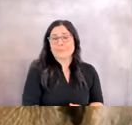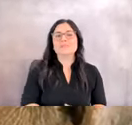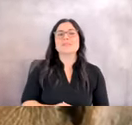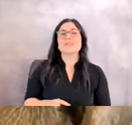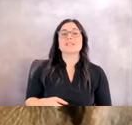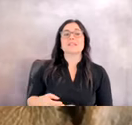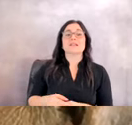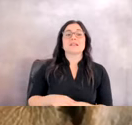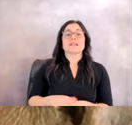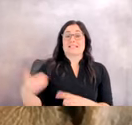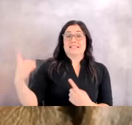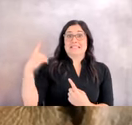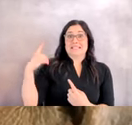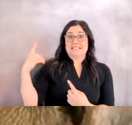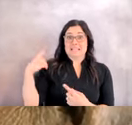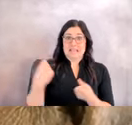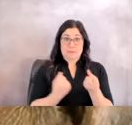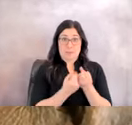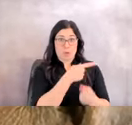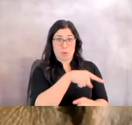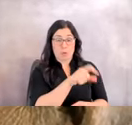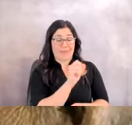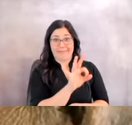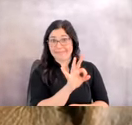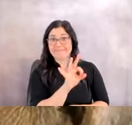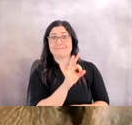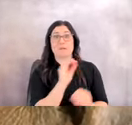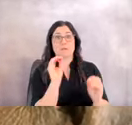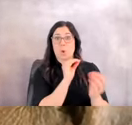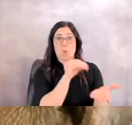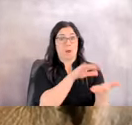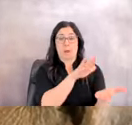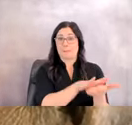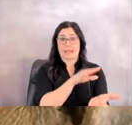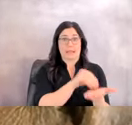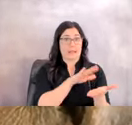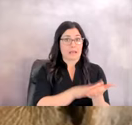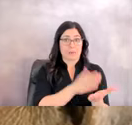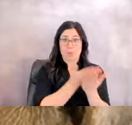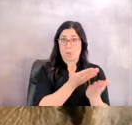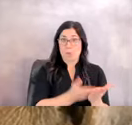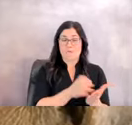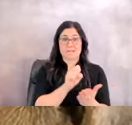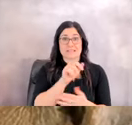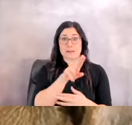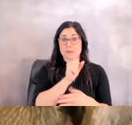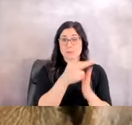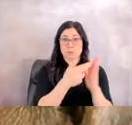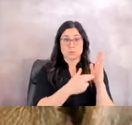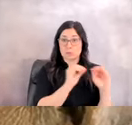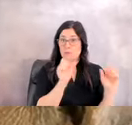Deans, it's hard for a dean to support you when you don't have anything documented, when you don't have a syllabus statement to back things